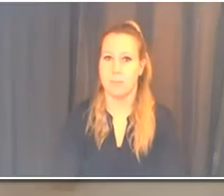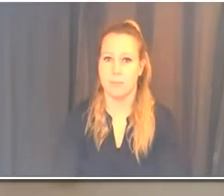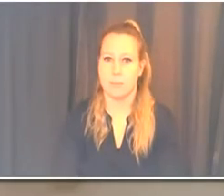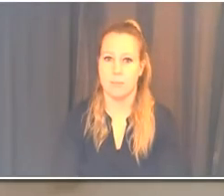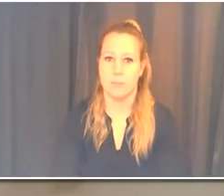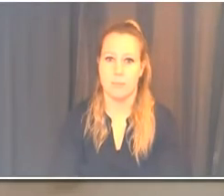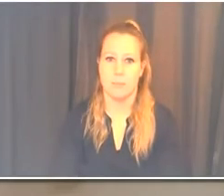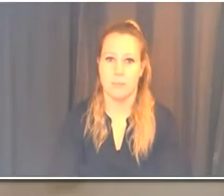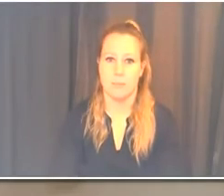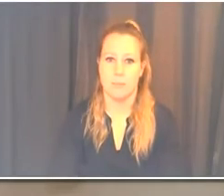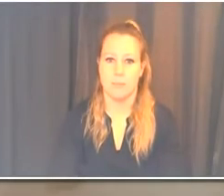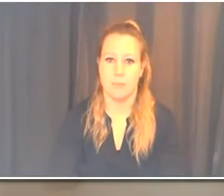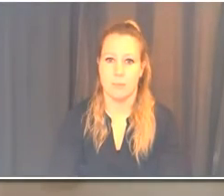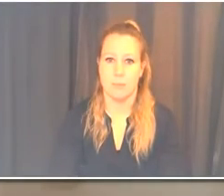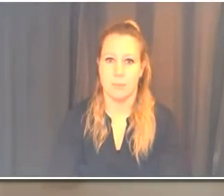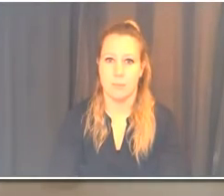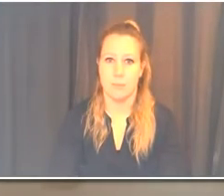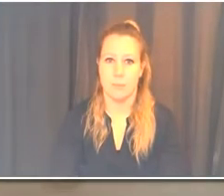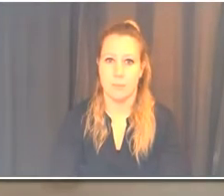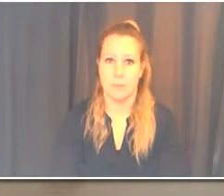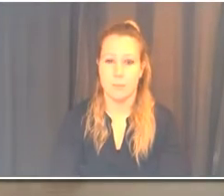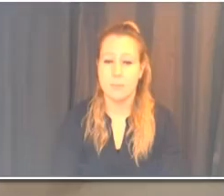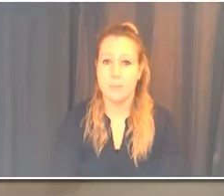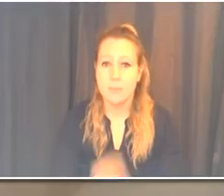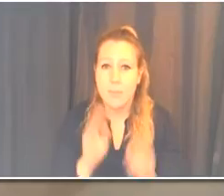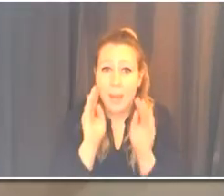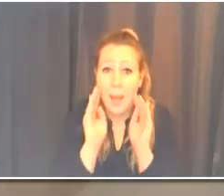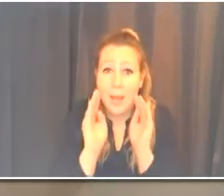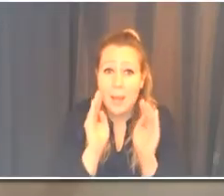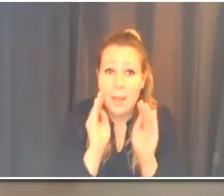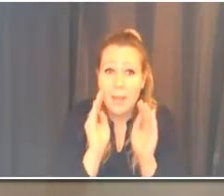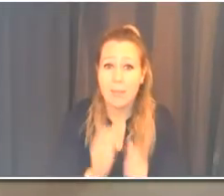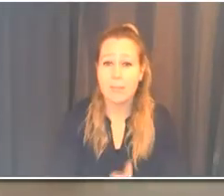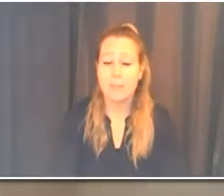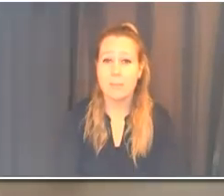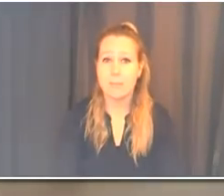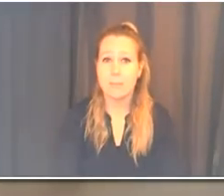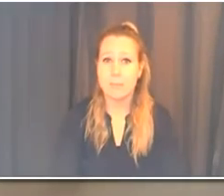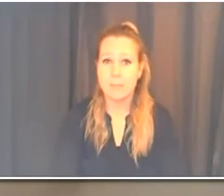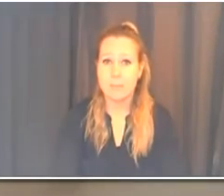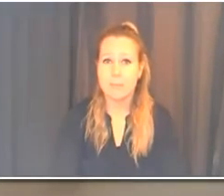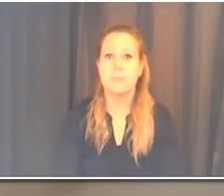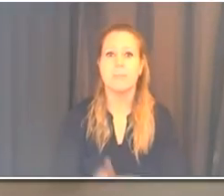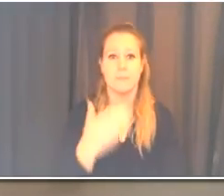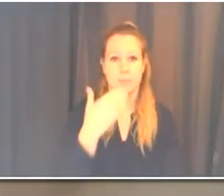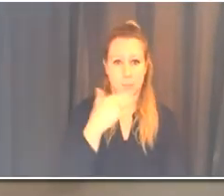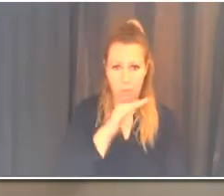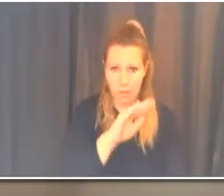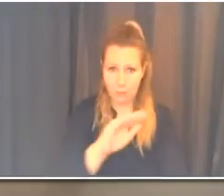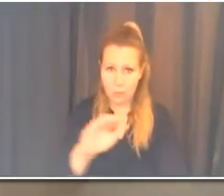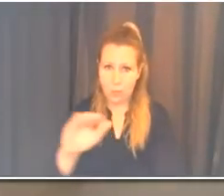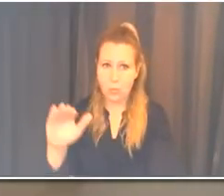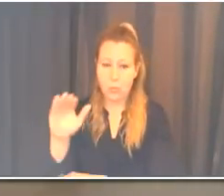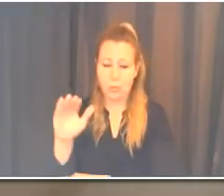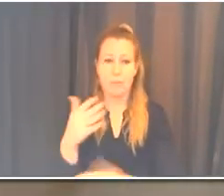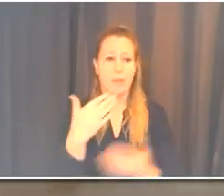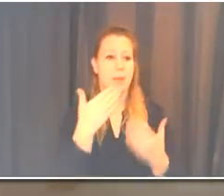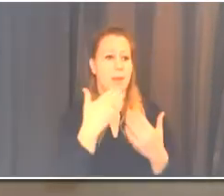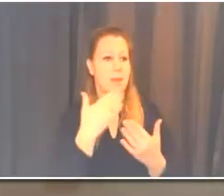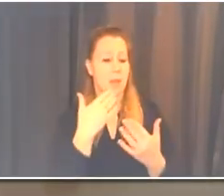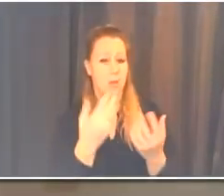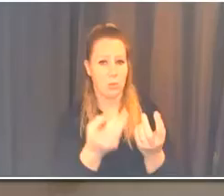today my name is twas Lorna Zen and I am a supervising attorney at the New York Le legal assistance group's domestic violence Law